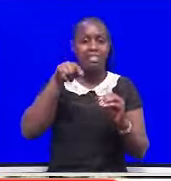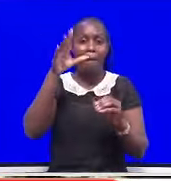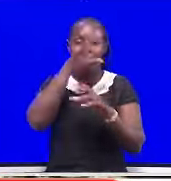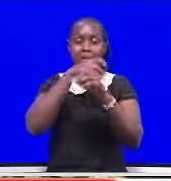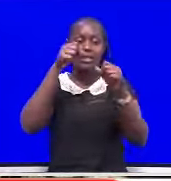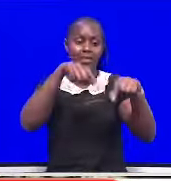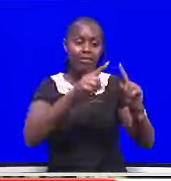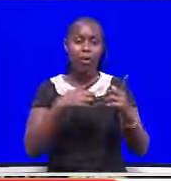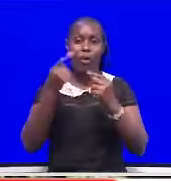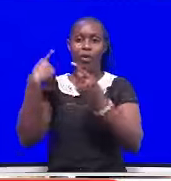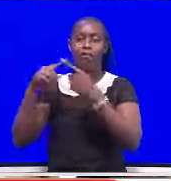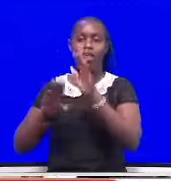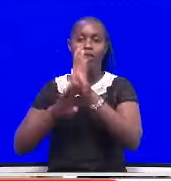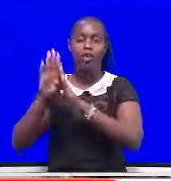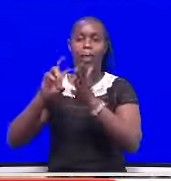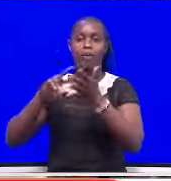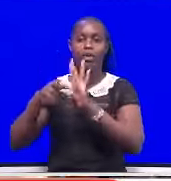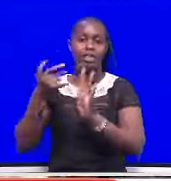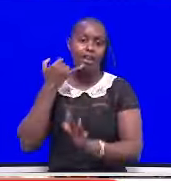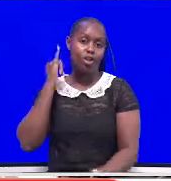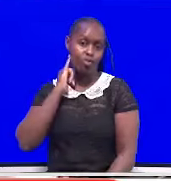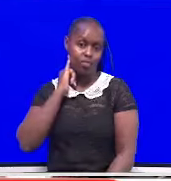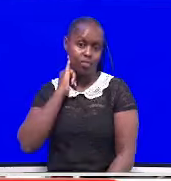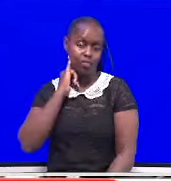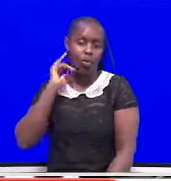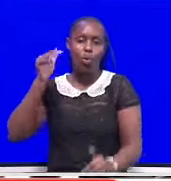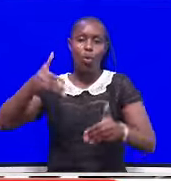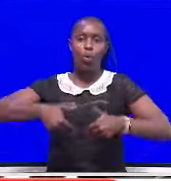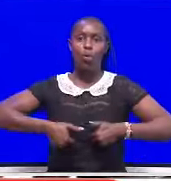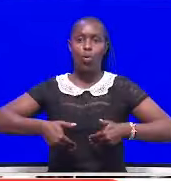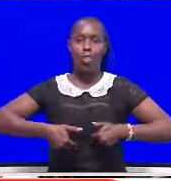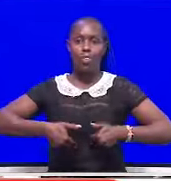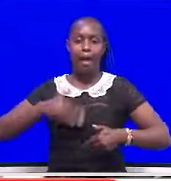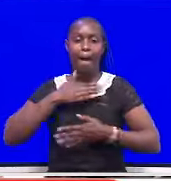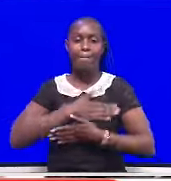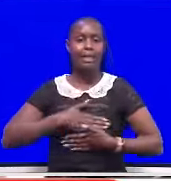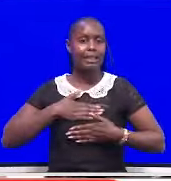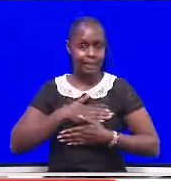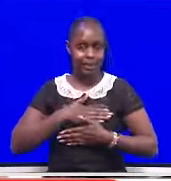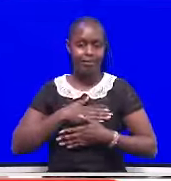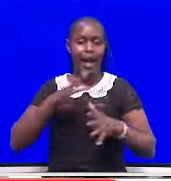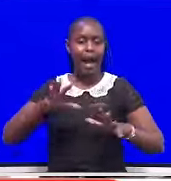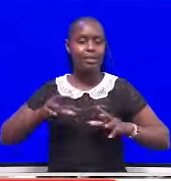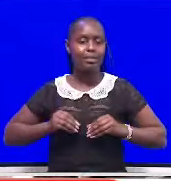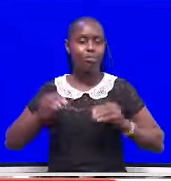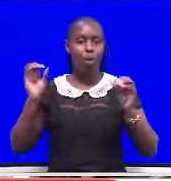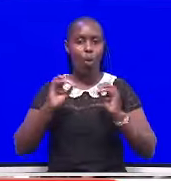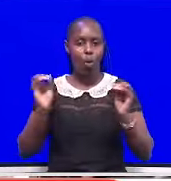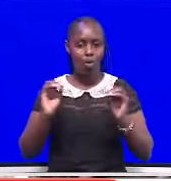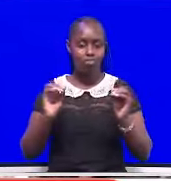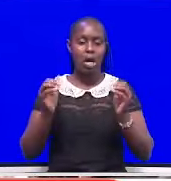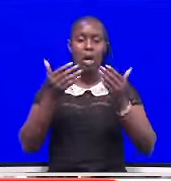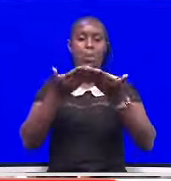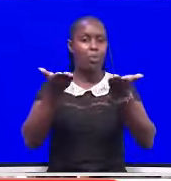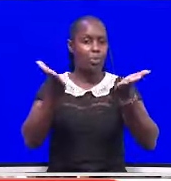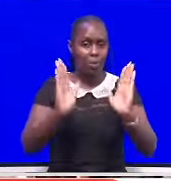urged the youth to shun violence. Vijana wetu wa Kenya, tafadhali musikubali. Ati watu